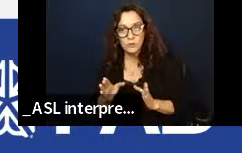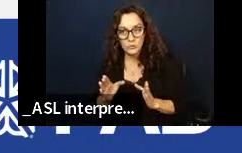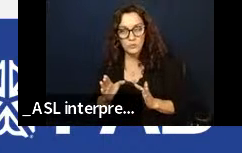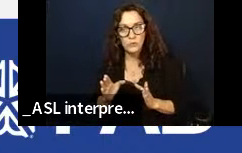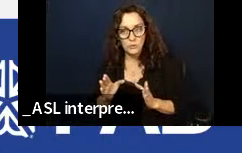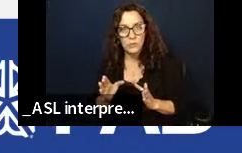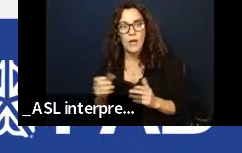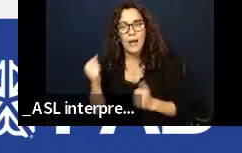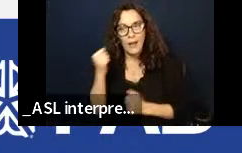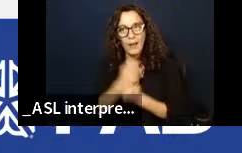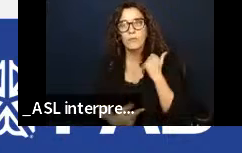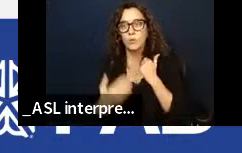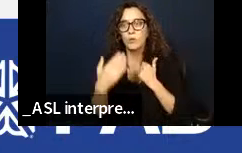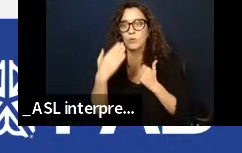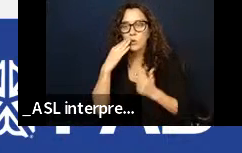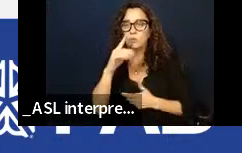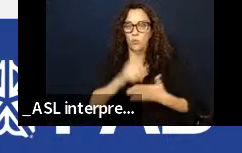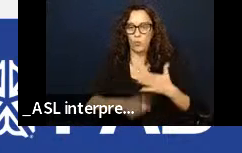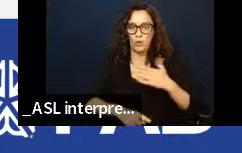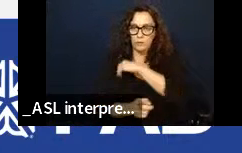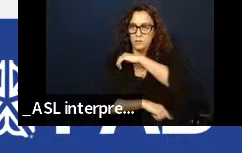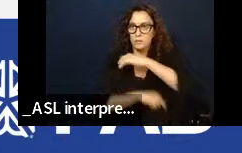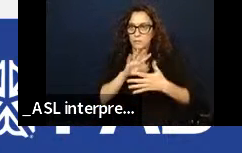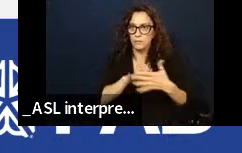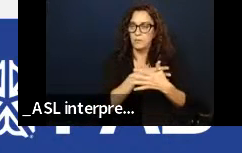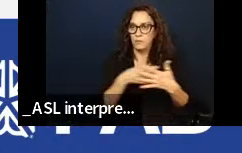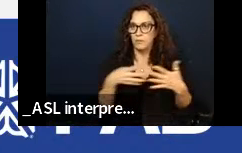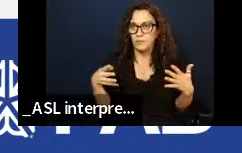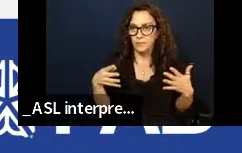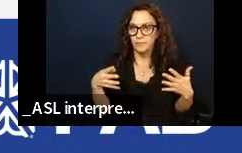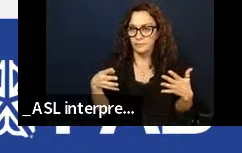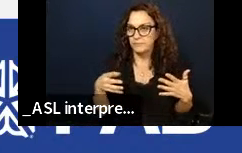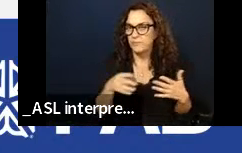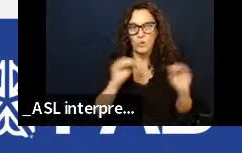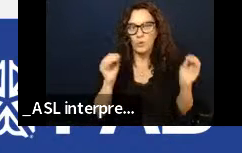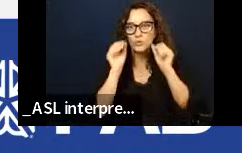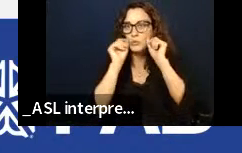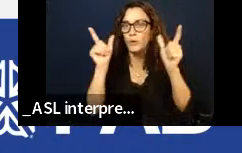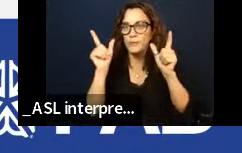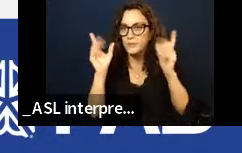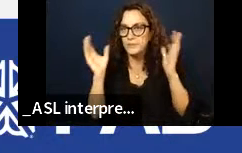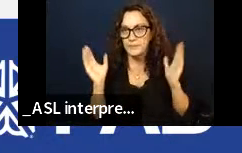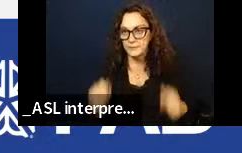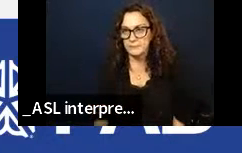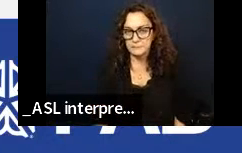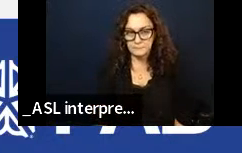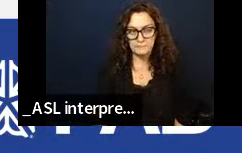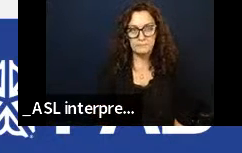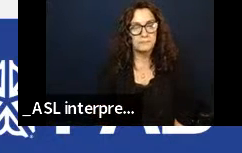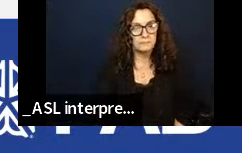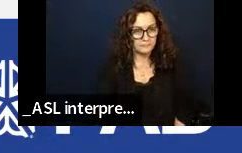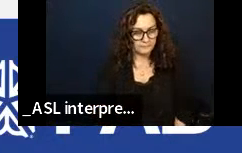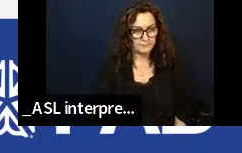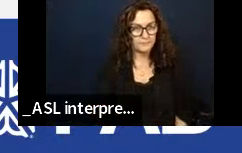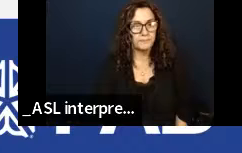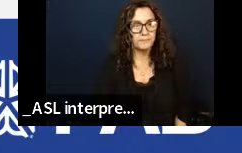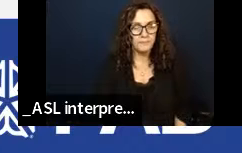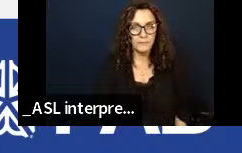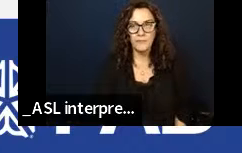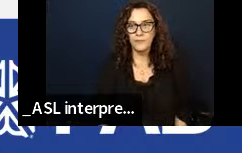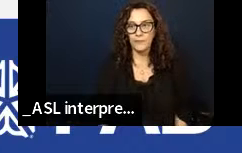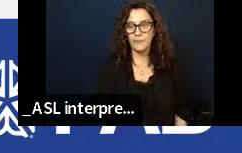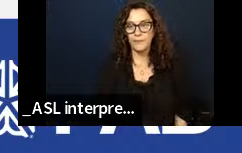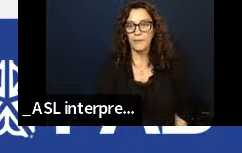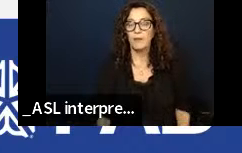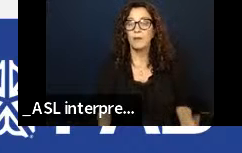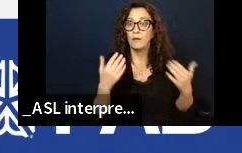misconduct. They're not going to be surprised about what sort of discipline they might be facing. Additionally, the matrix can be